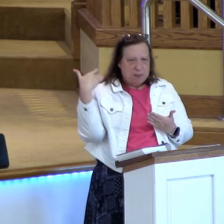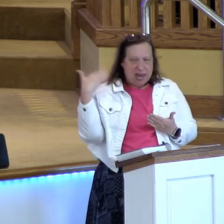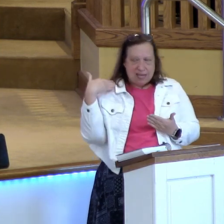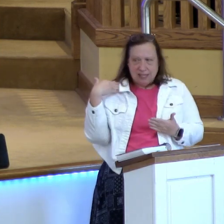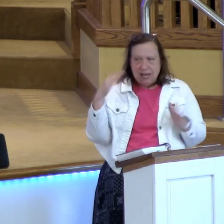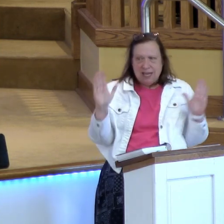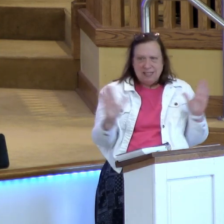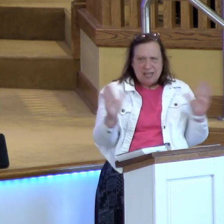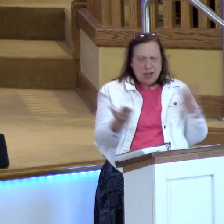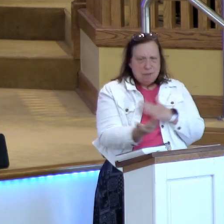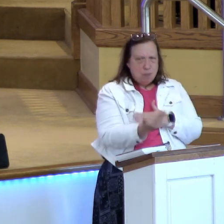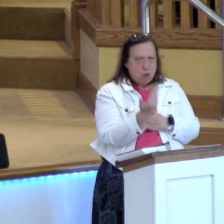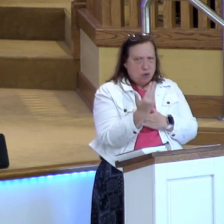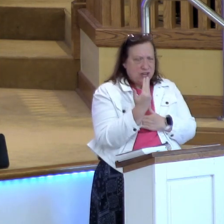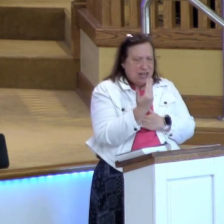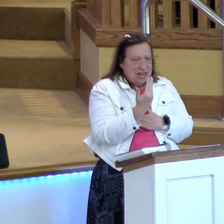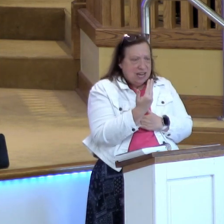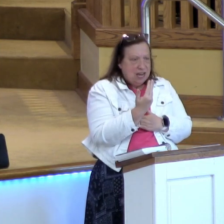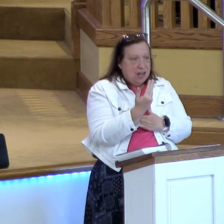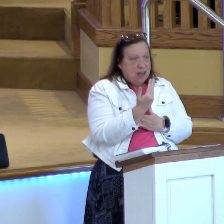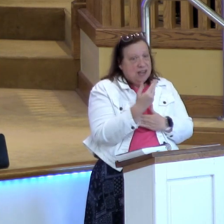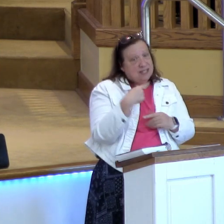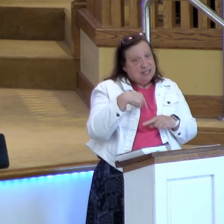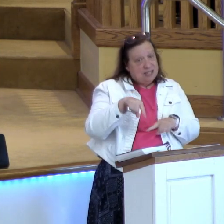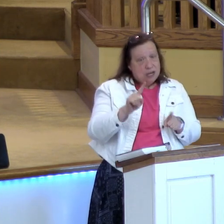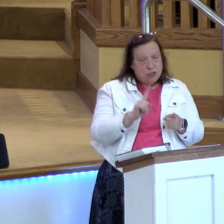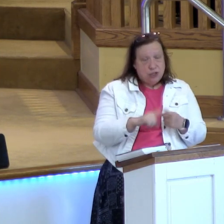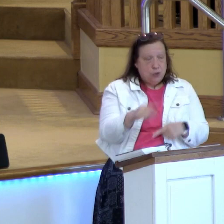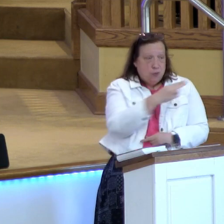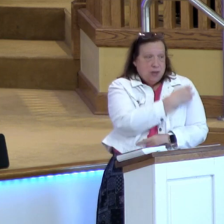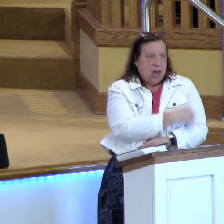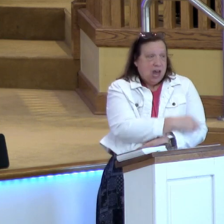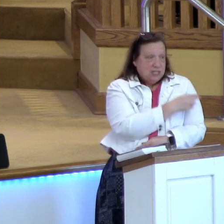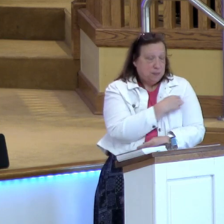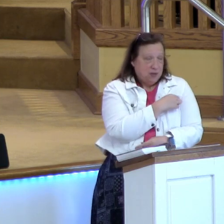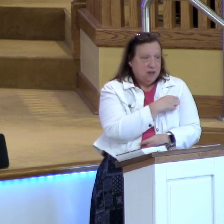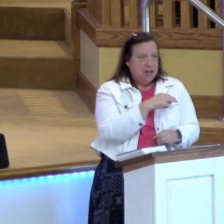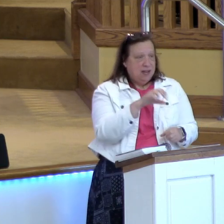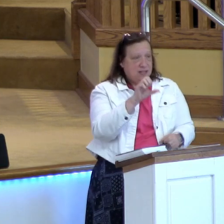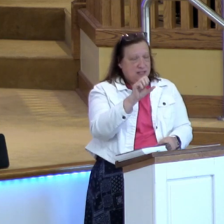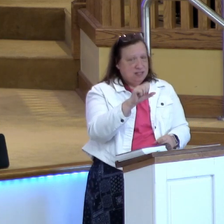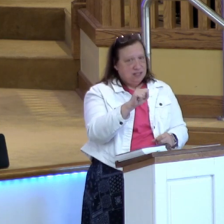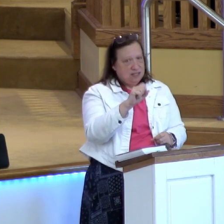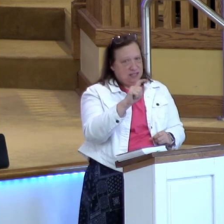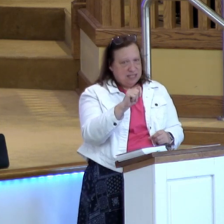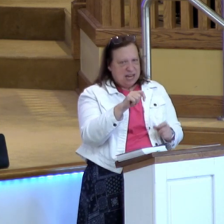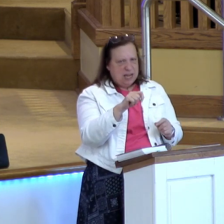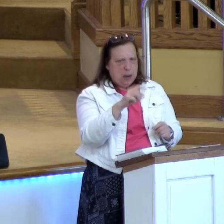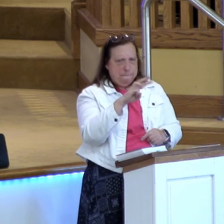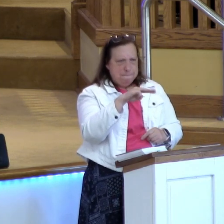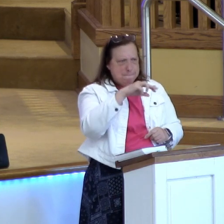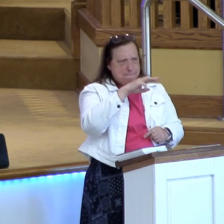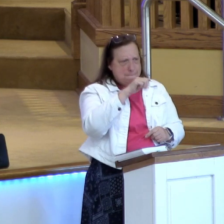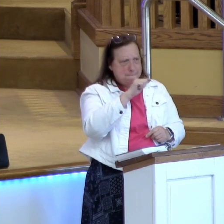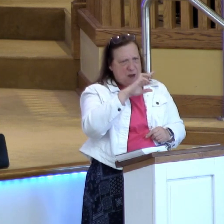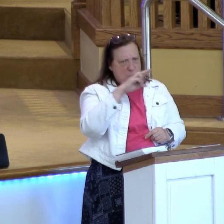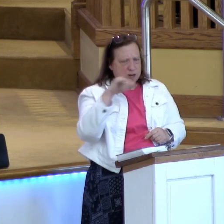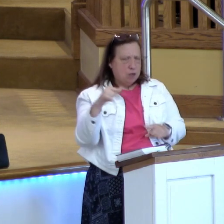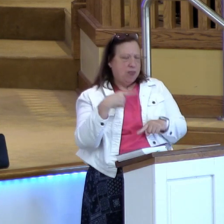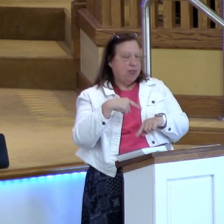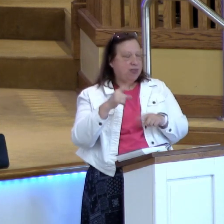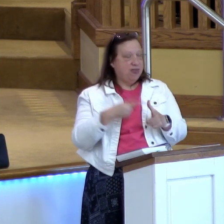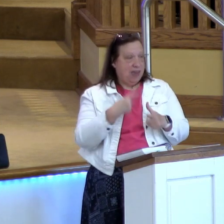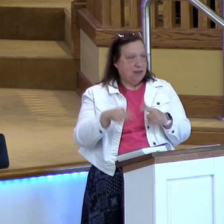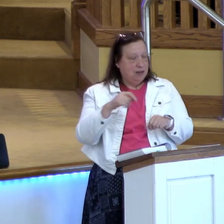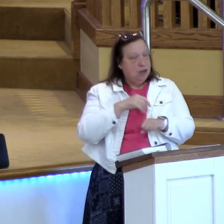morning, they were so concerned about his lack of hydration that he got taken to St. Mary's, and they decided they couldn't treat him there, so they sent him to Columbia, and he's been in